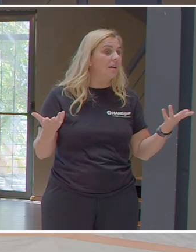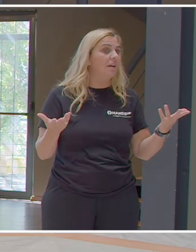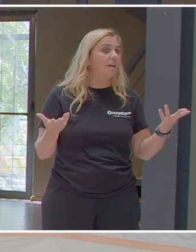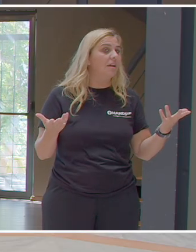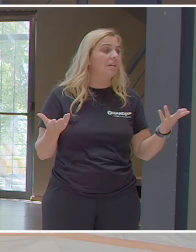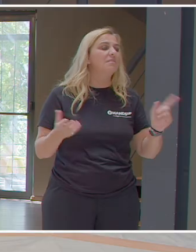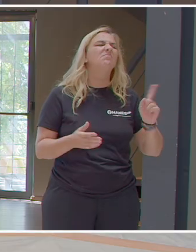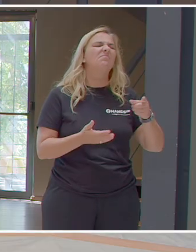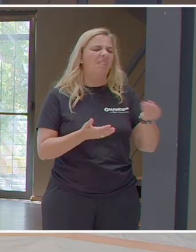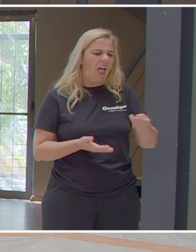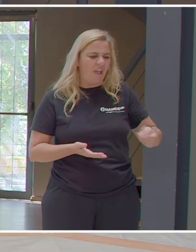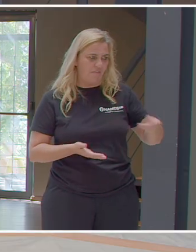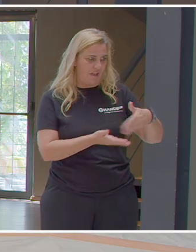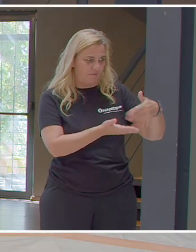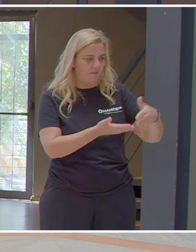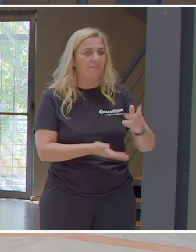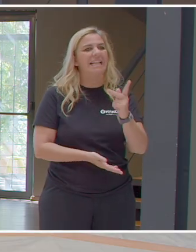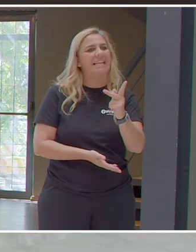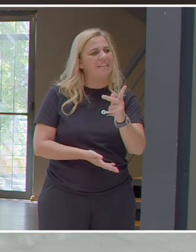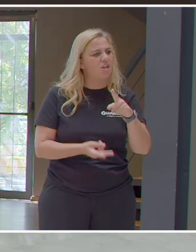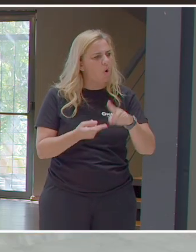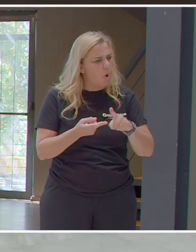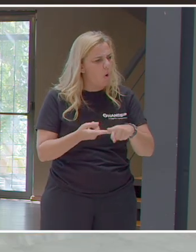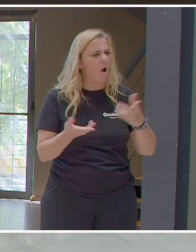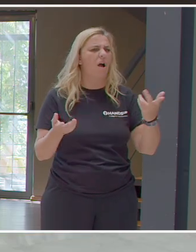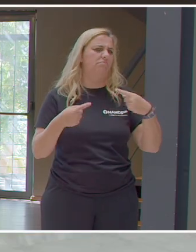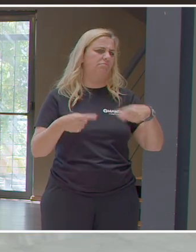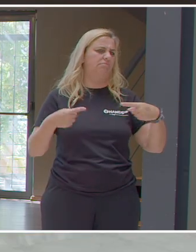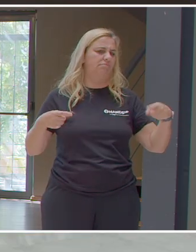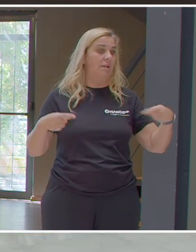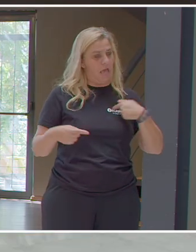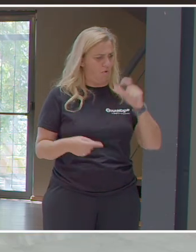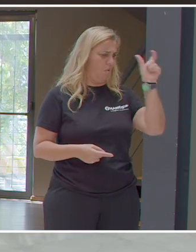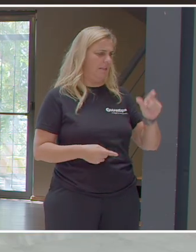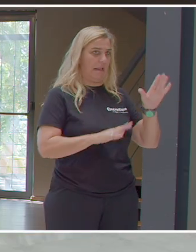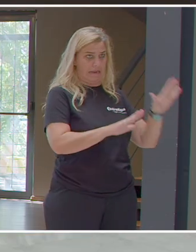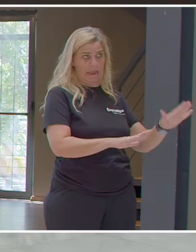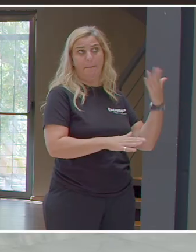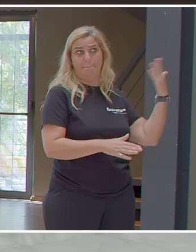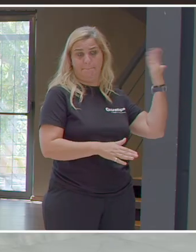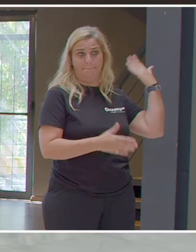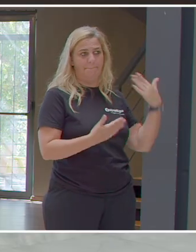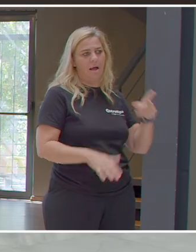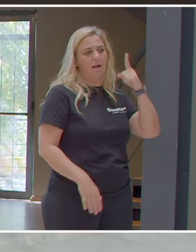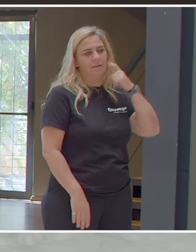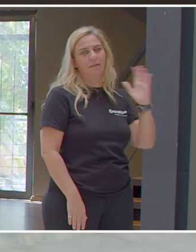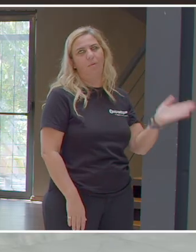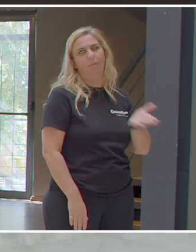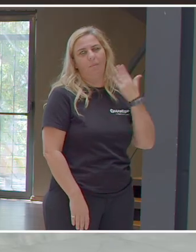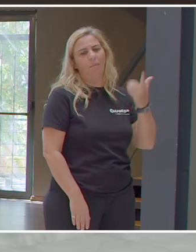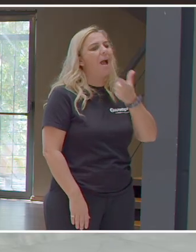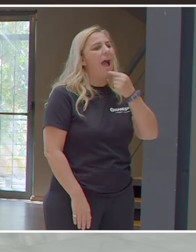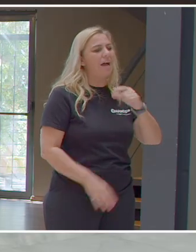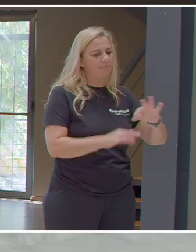So try to go for the quinoa, try to go for the whole wheat. I know, I've been living in Italy and we love our white pasta.